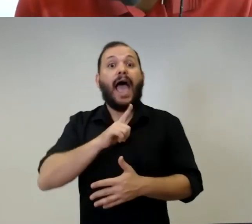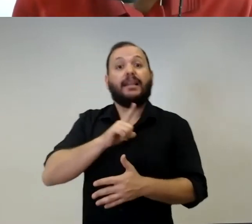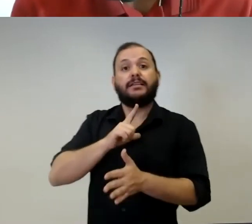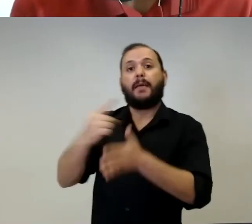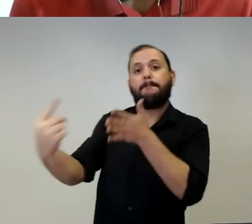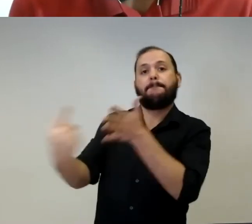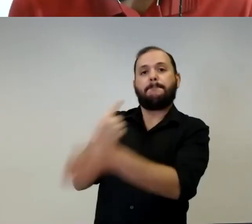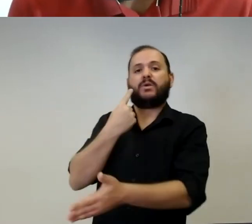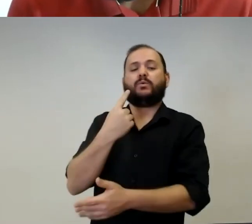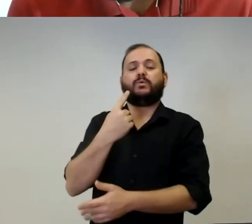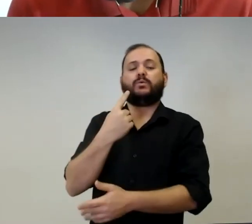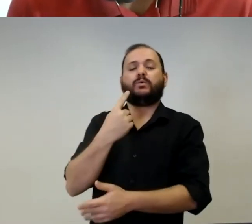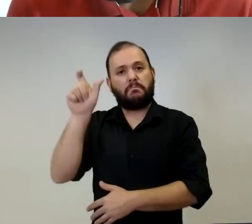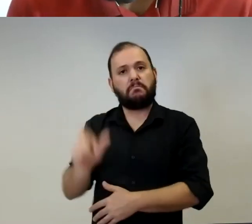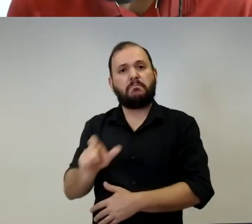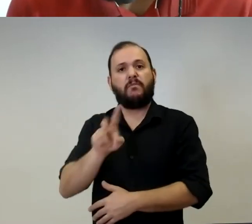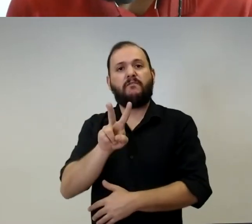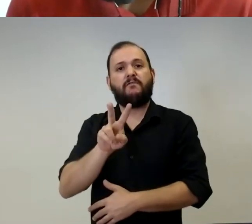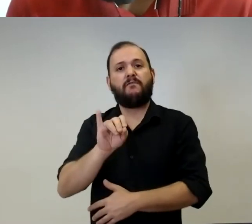Nascimento.